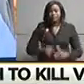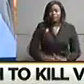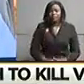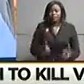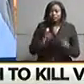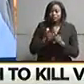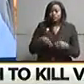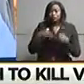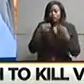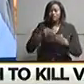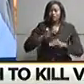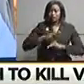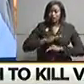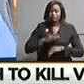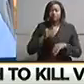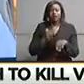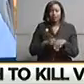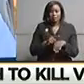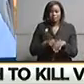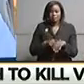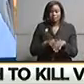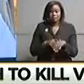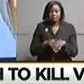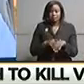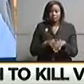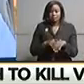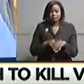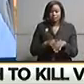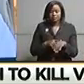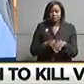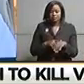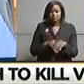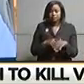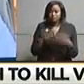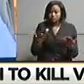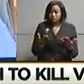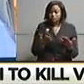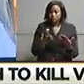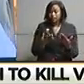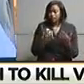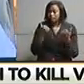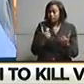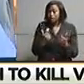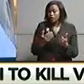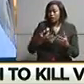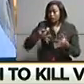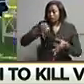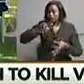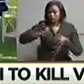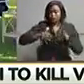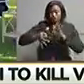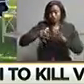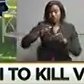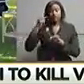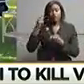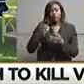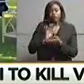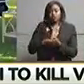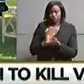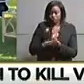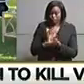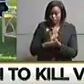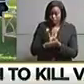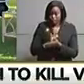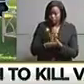By the chemistry of the soap, because